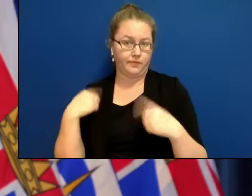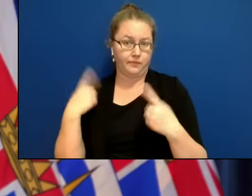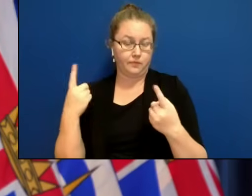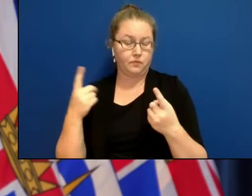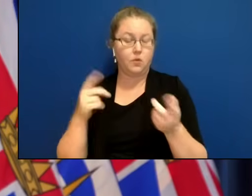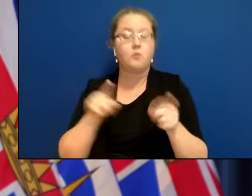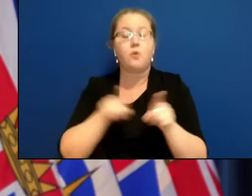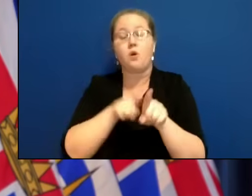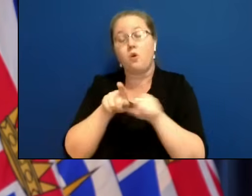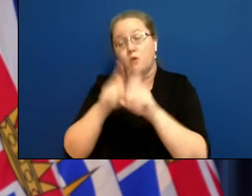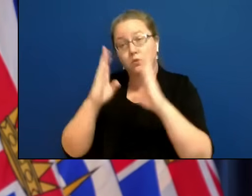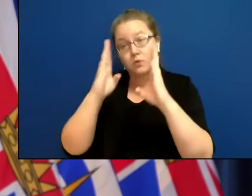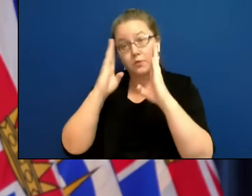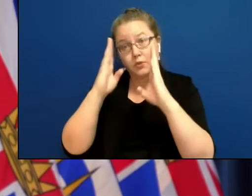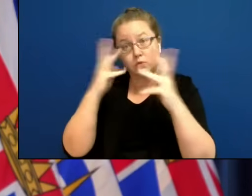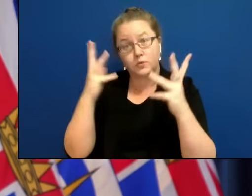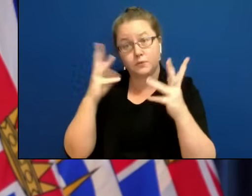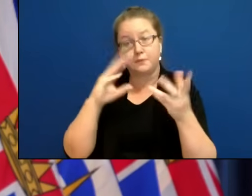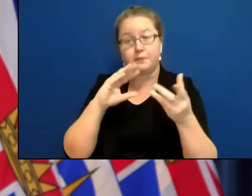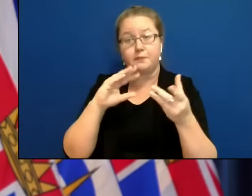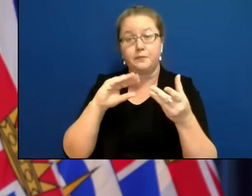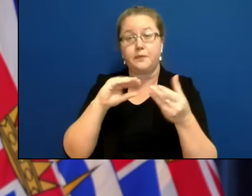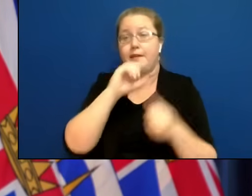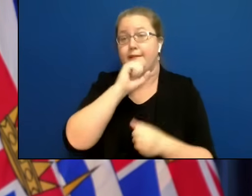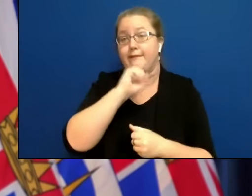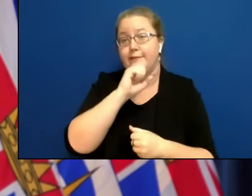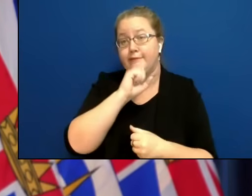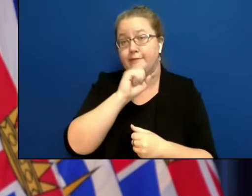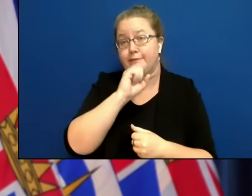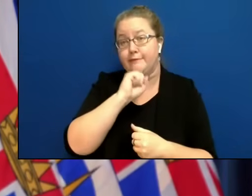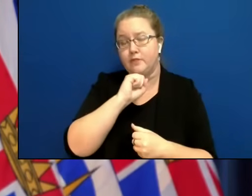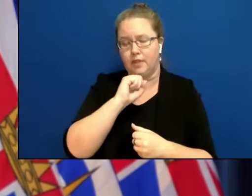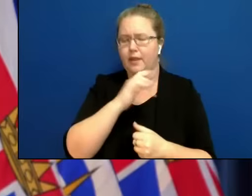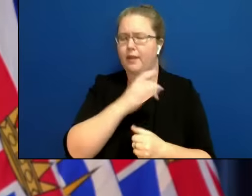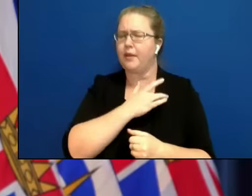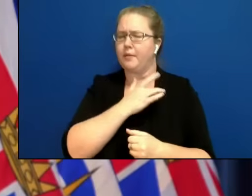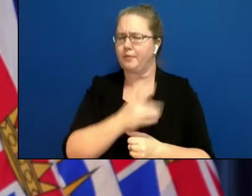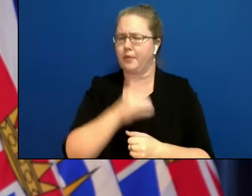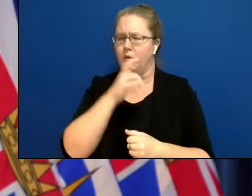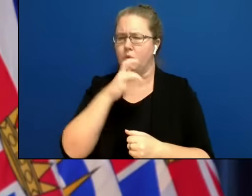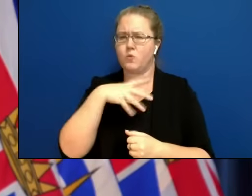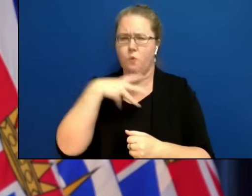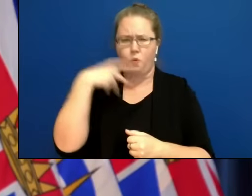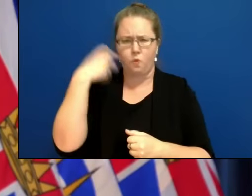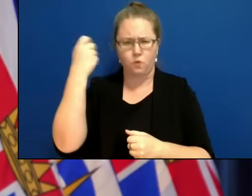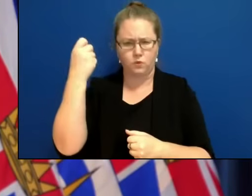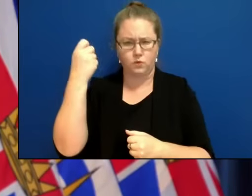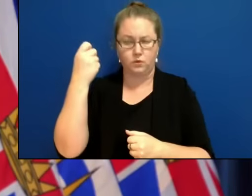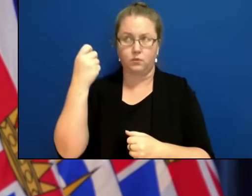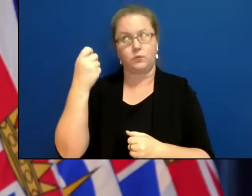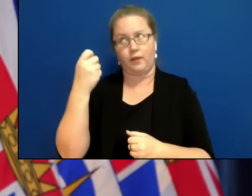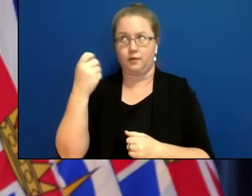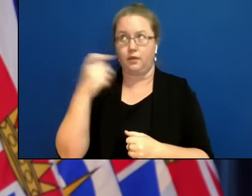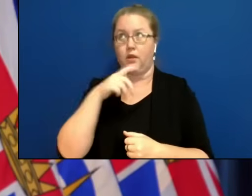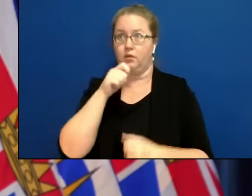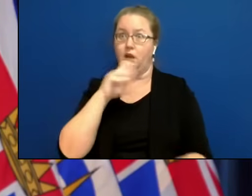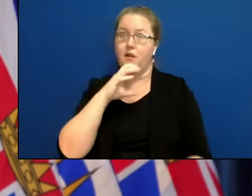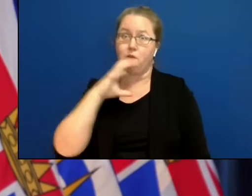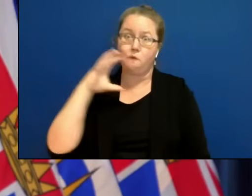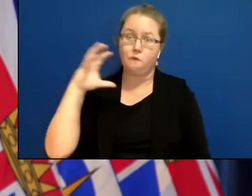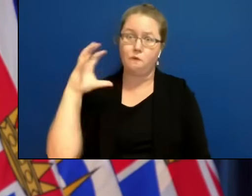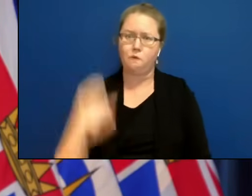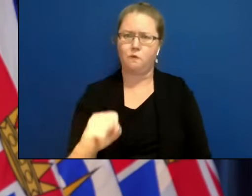watching is the ages of people infected. So we know that it is the older, not that old,